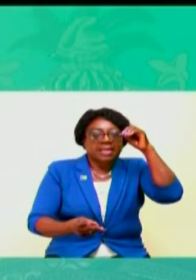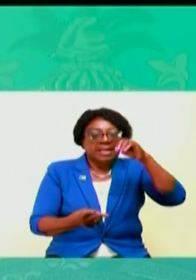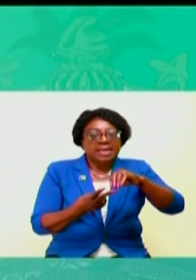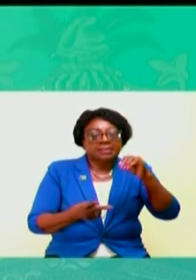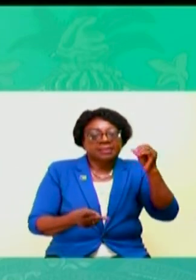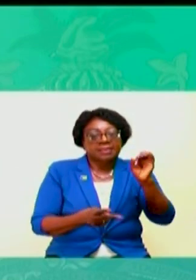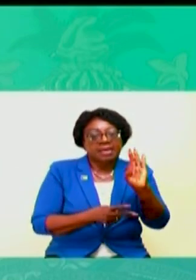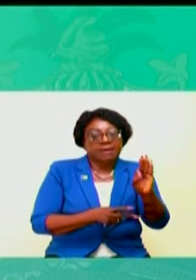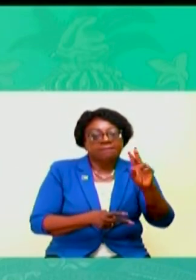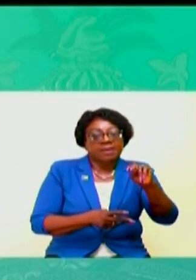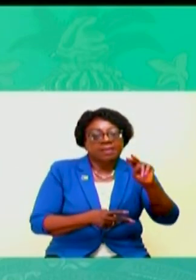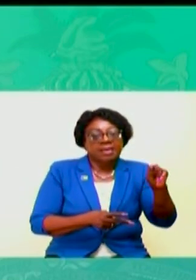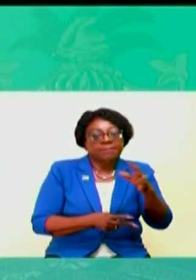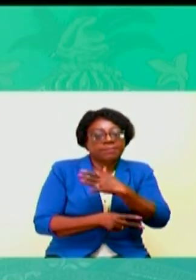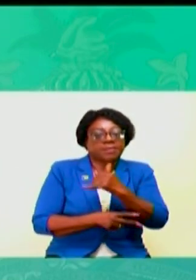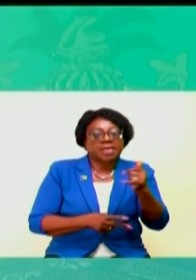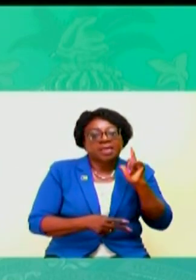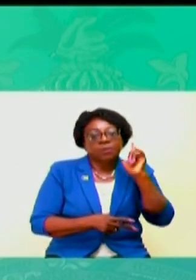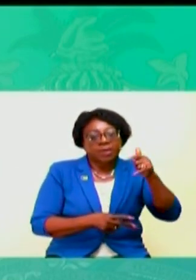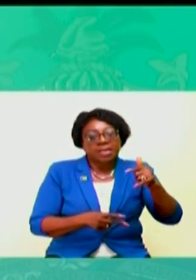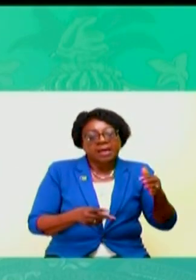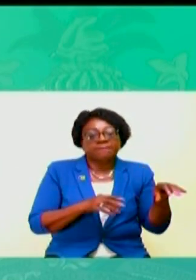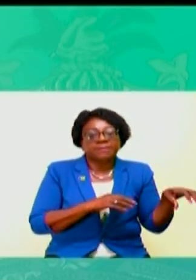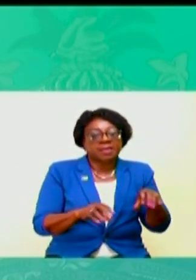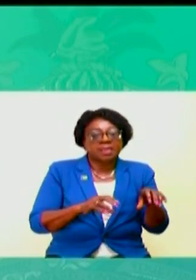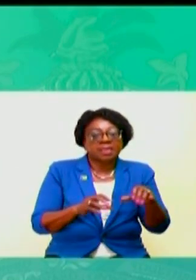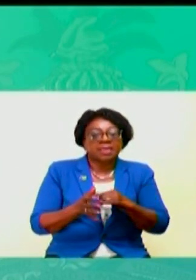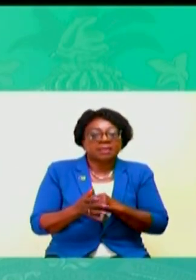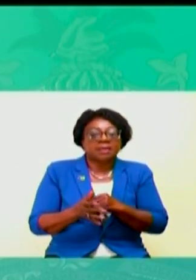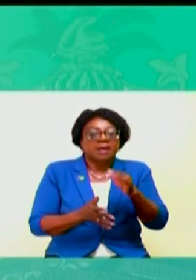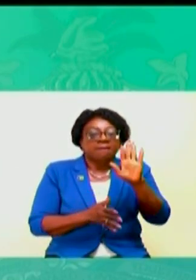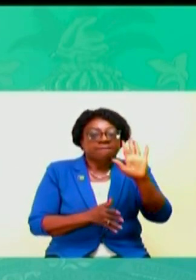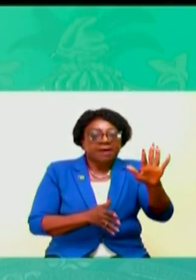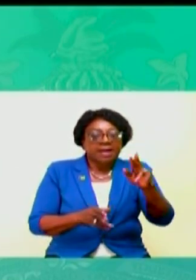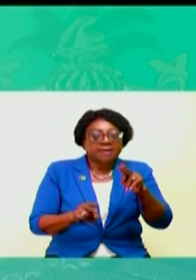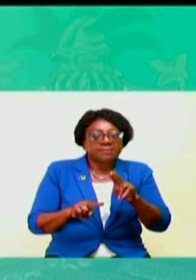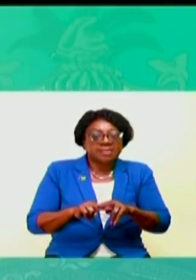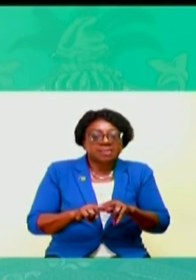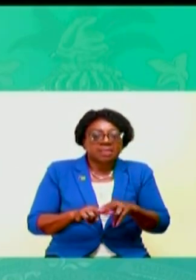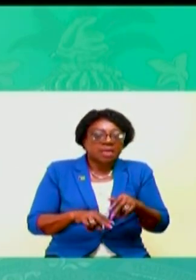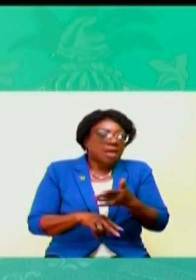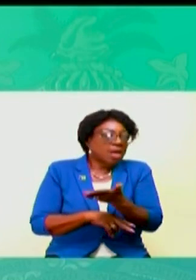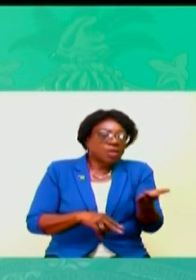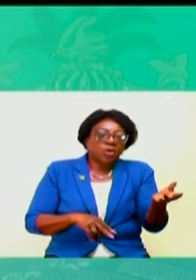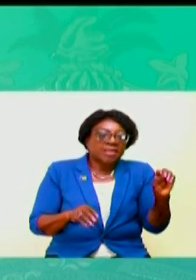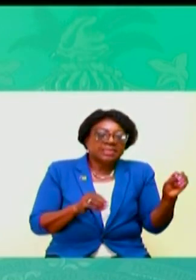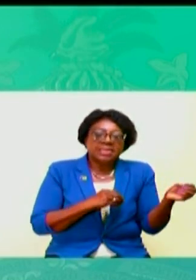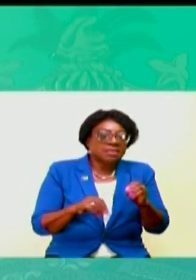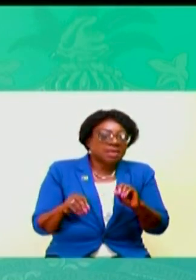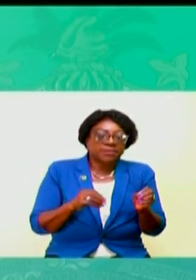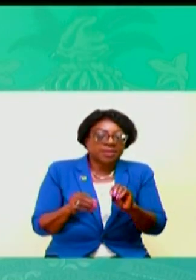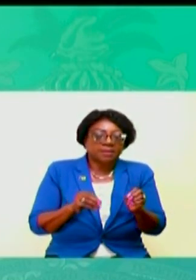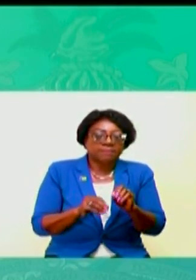it. 5. And y'all ain't do nothing, and all y'all sat in the cabinet.